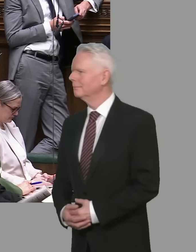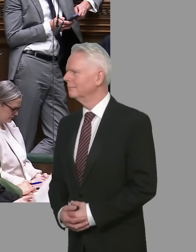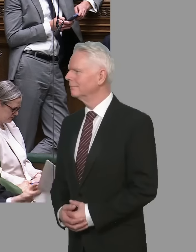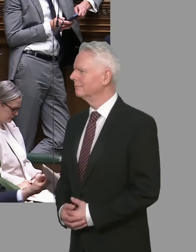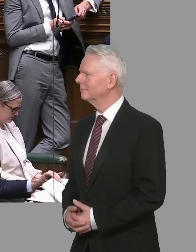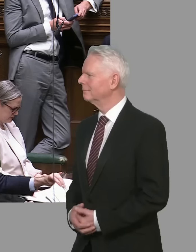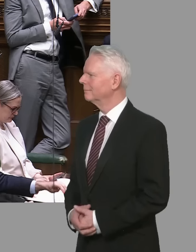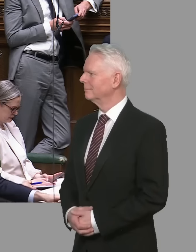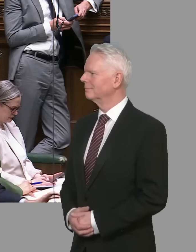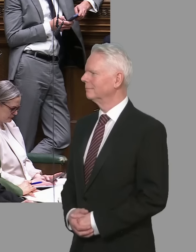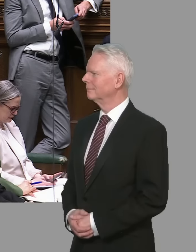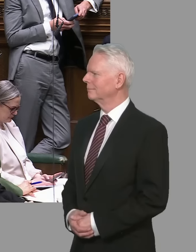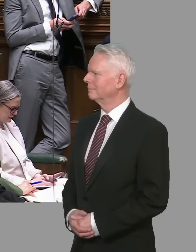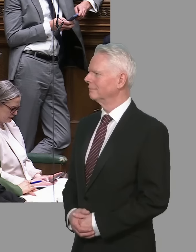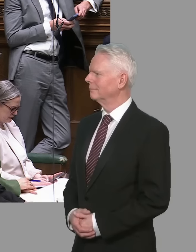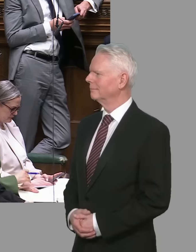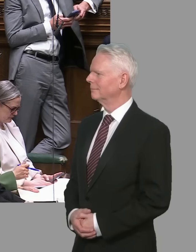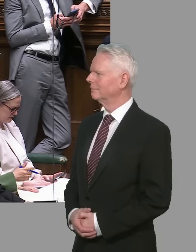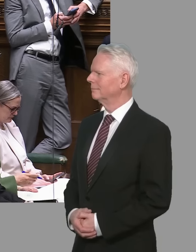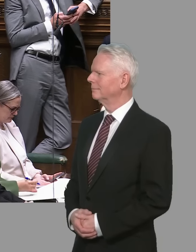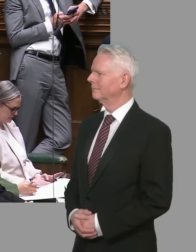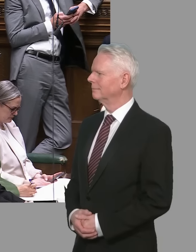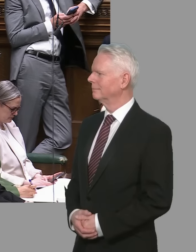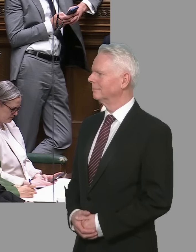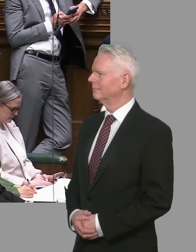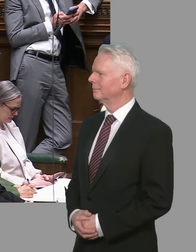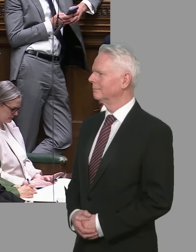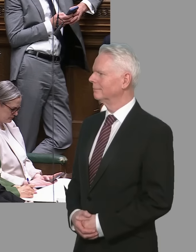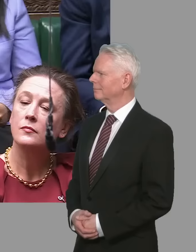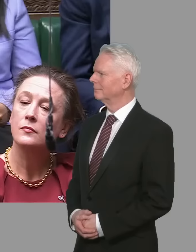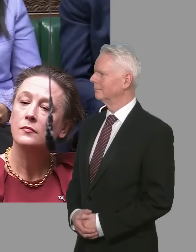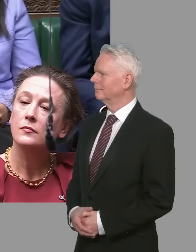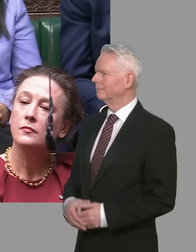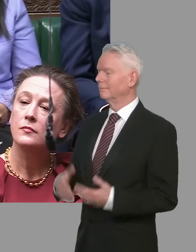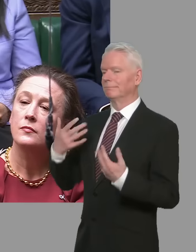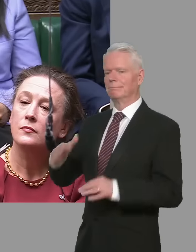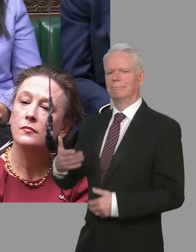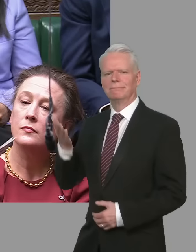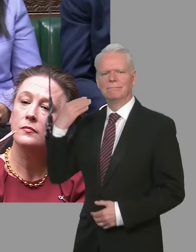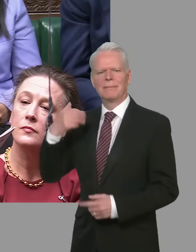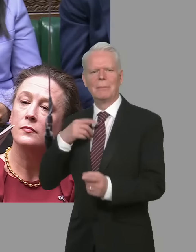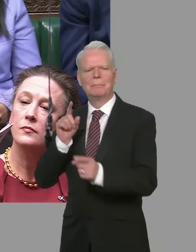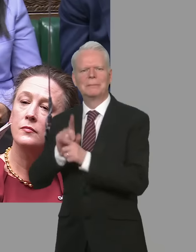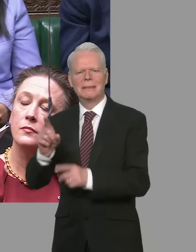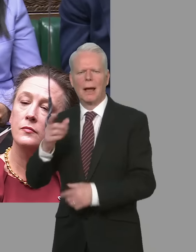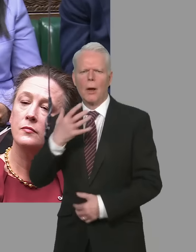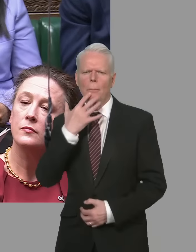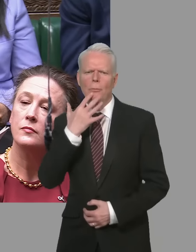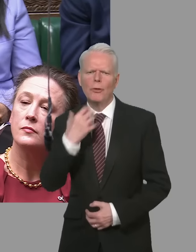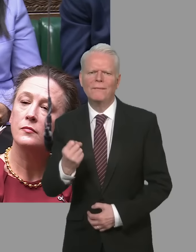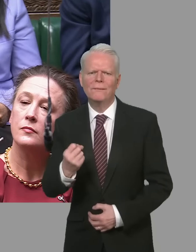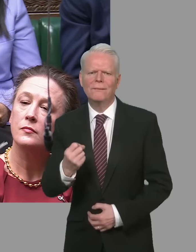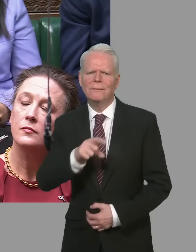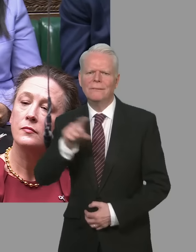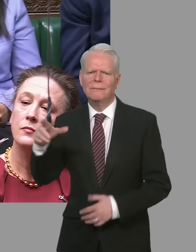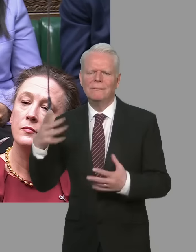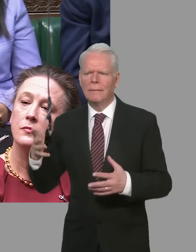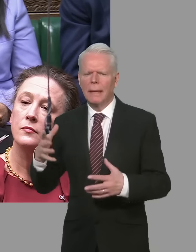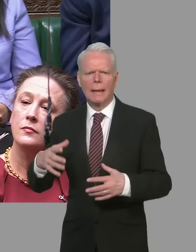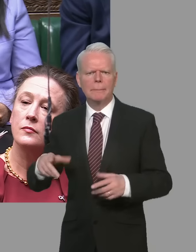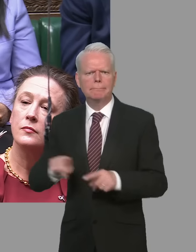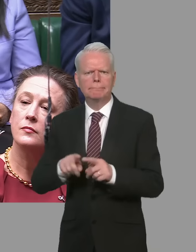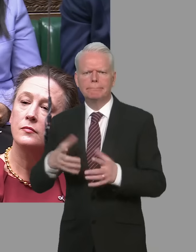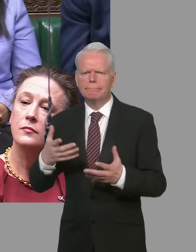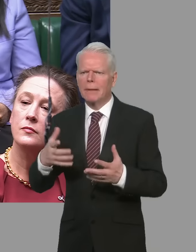a synthetic cathinone causing significant problems in Stoke-on-Trent. They shared their challenges to recovery caused by a lack of